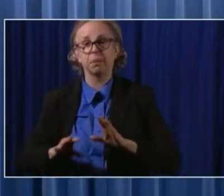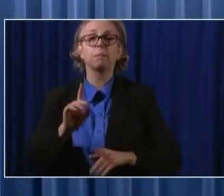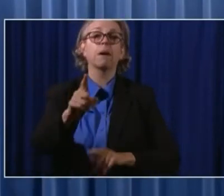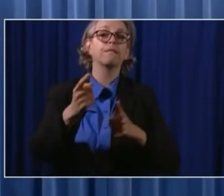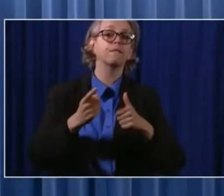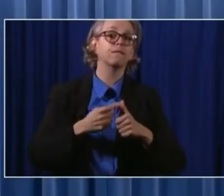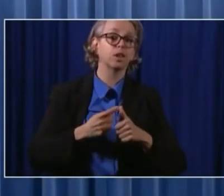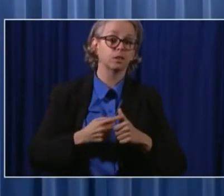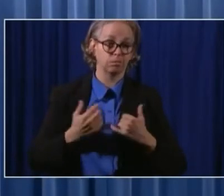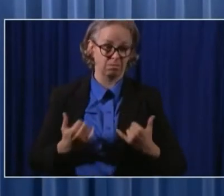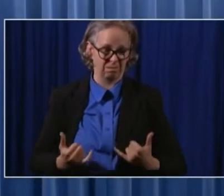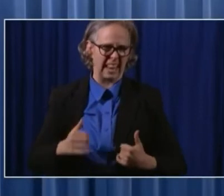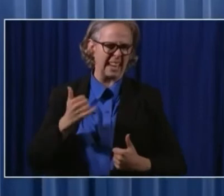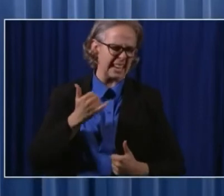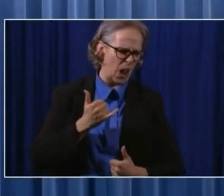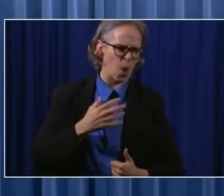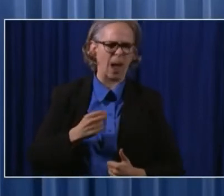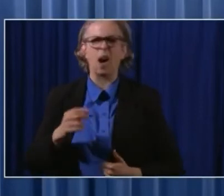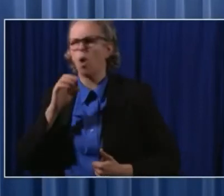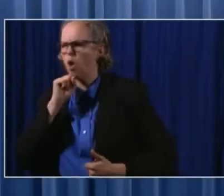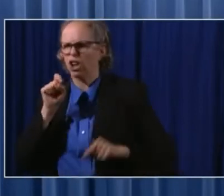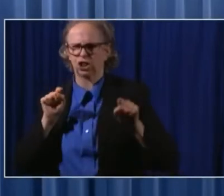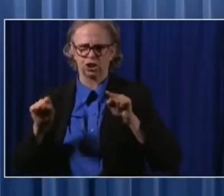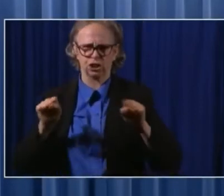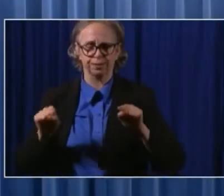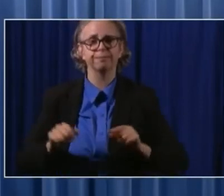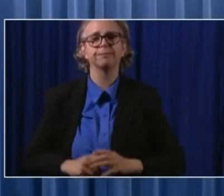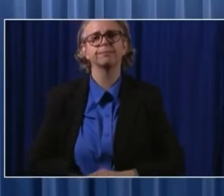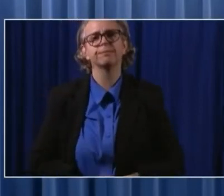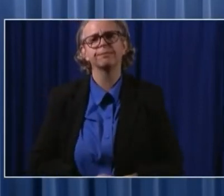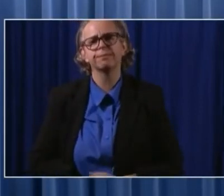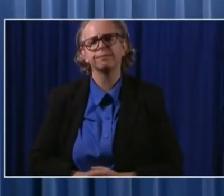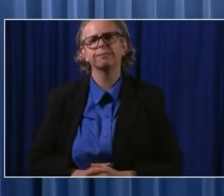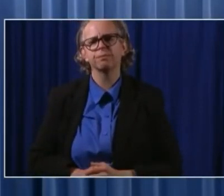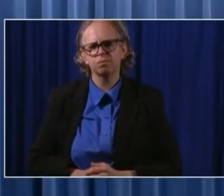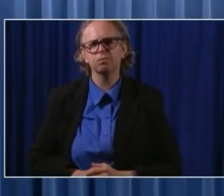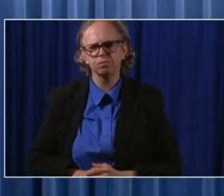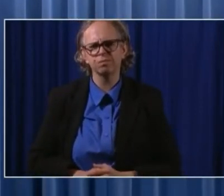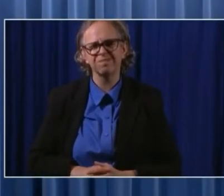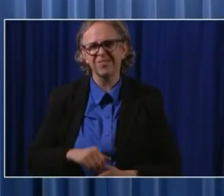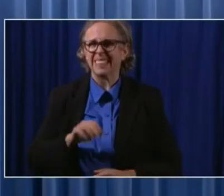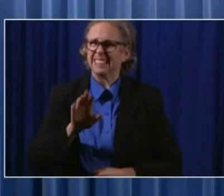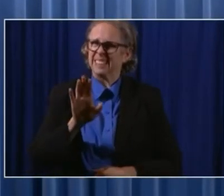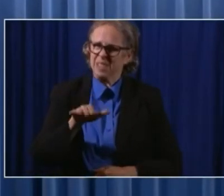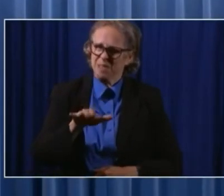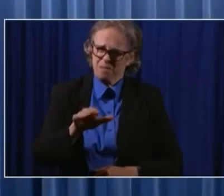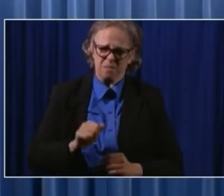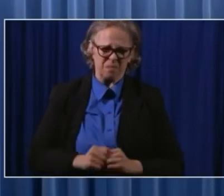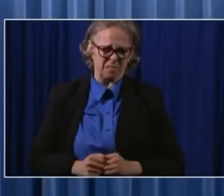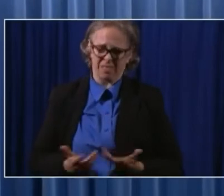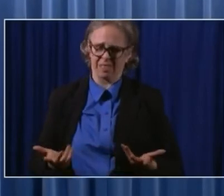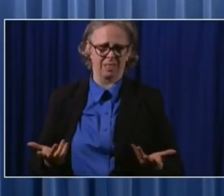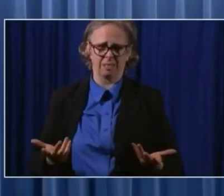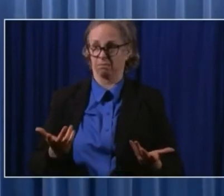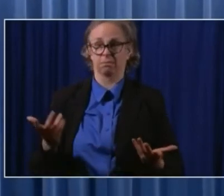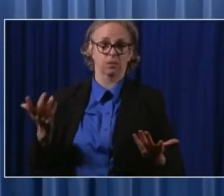these yellow counties, these orange counties. Our goal, obviously, is for those counties not to go